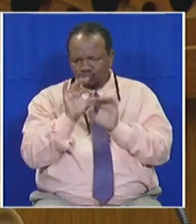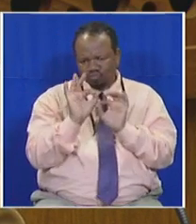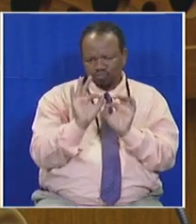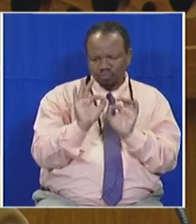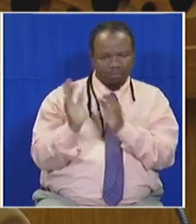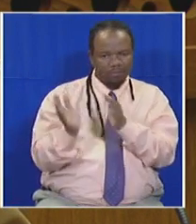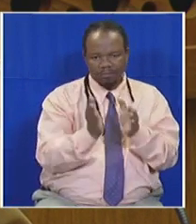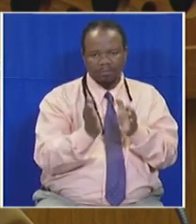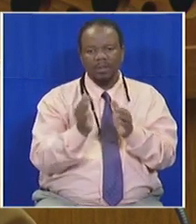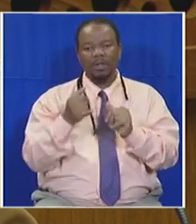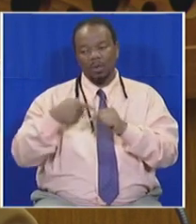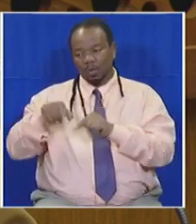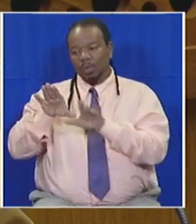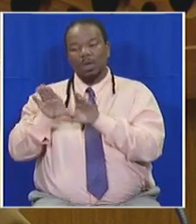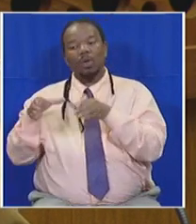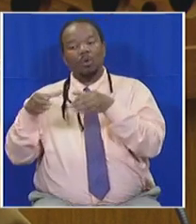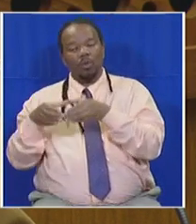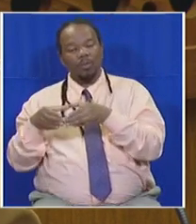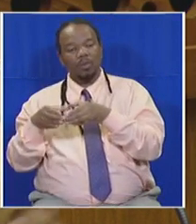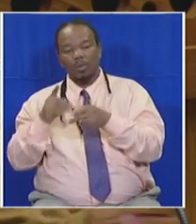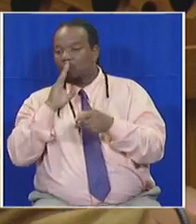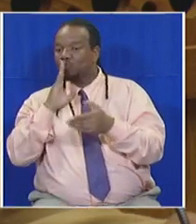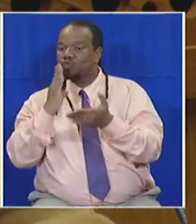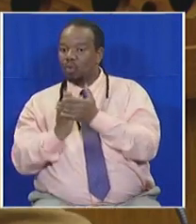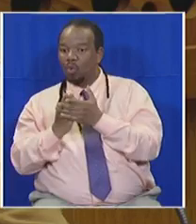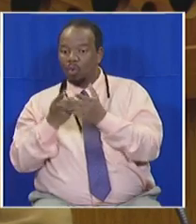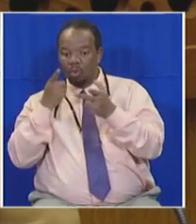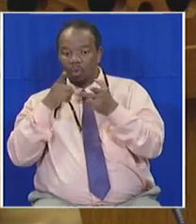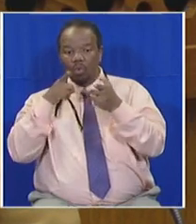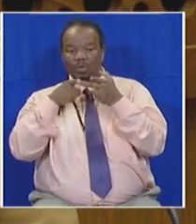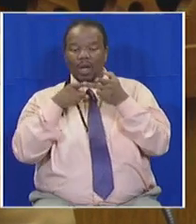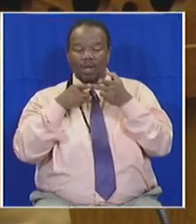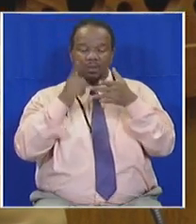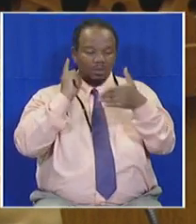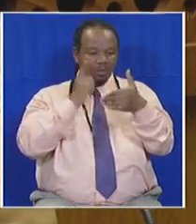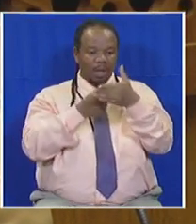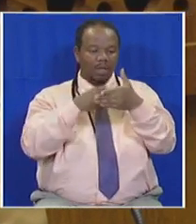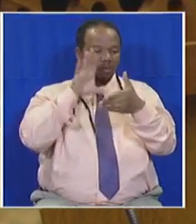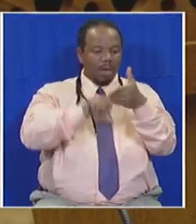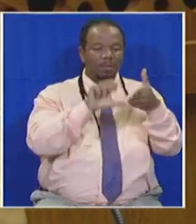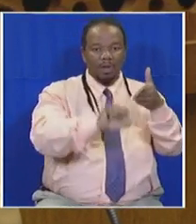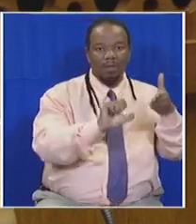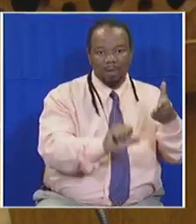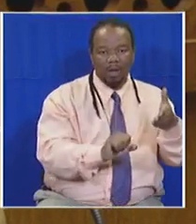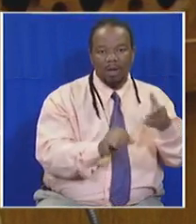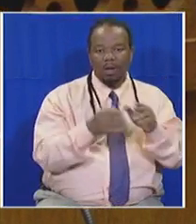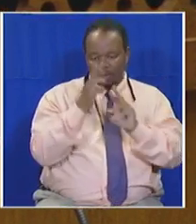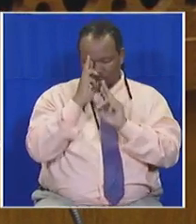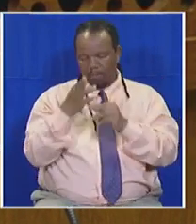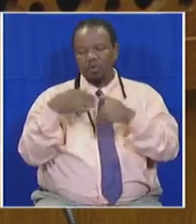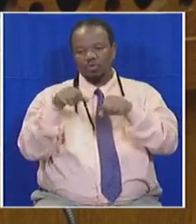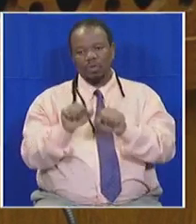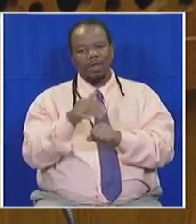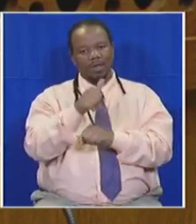we will monitor that these targets are achieved. Honorable Chair, as the ANC, we support